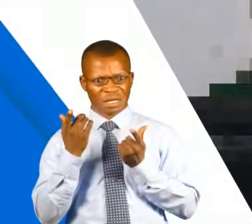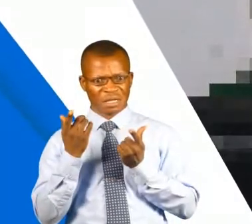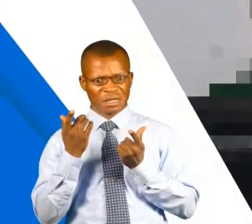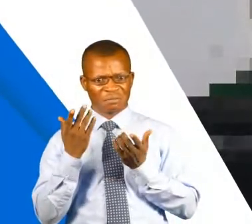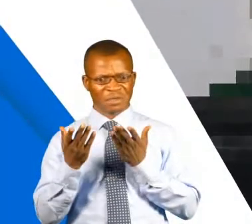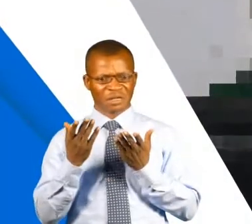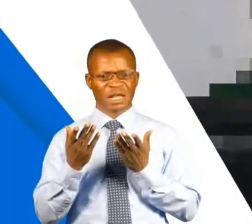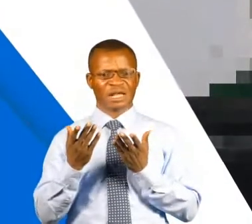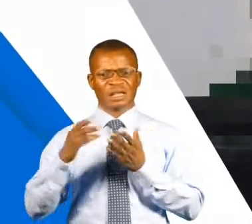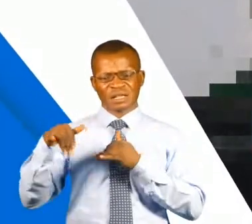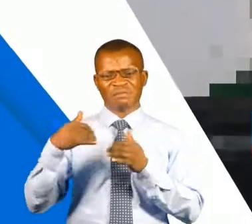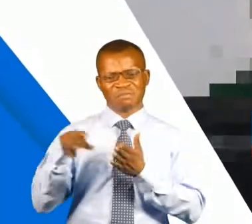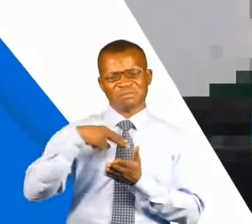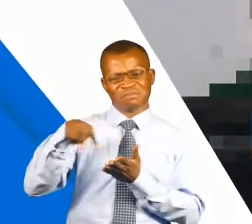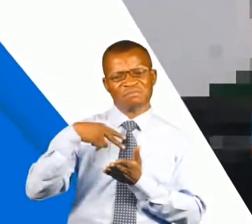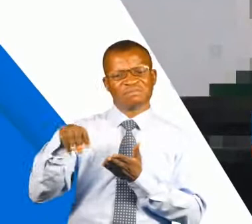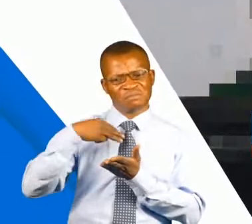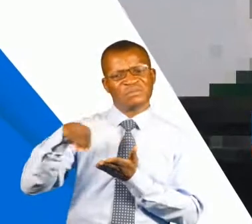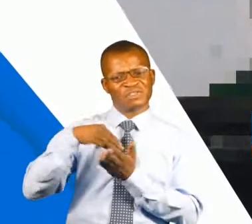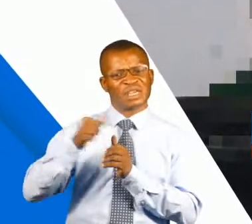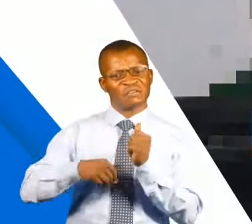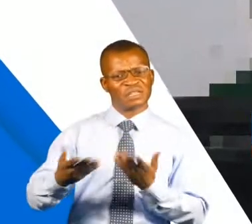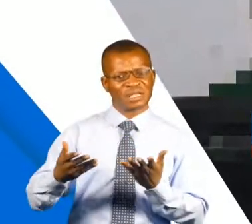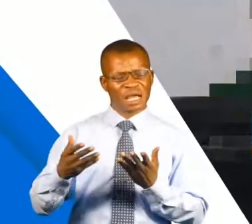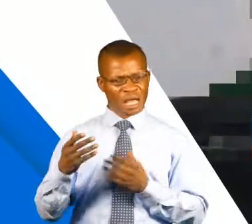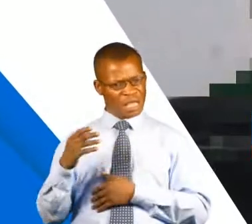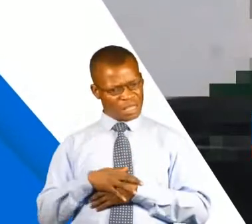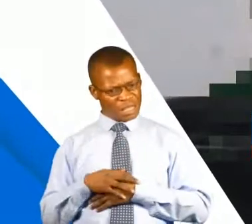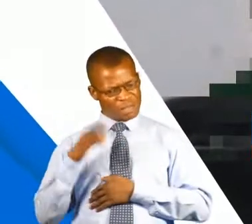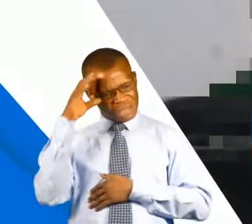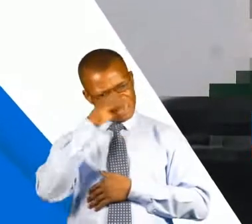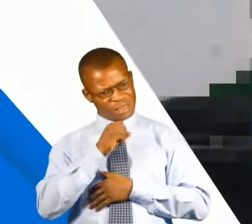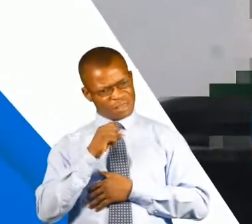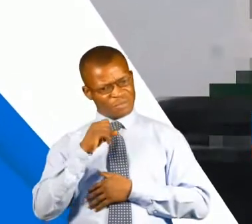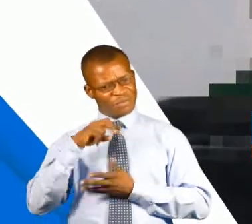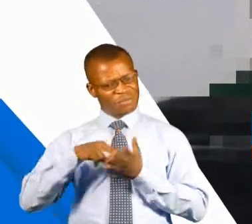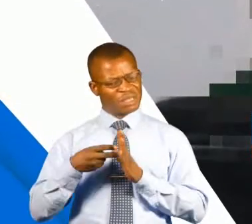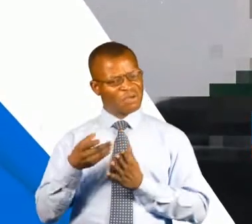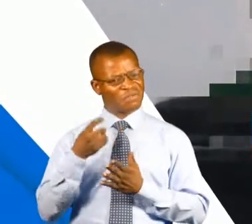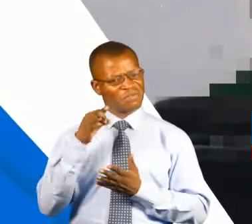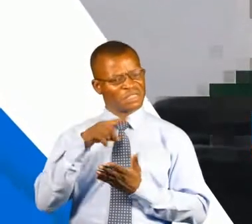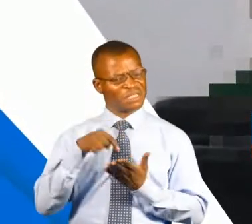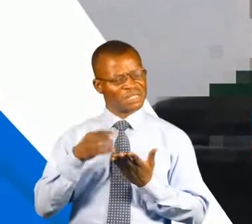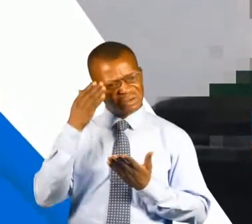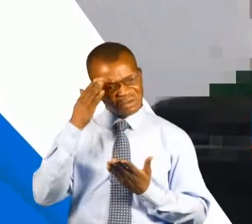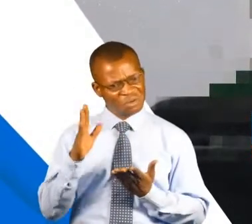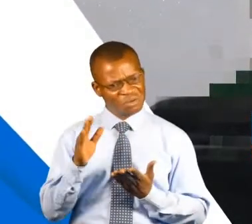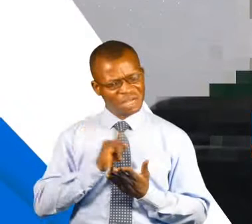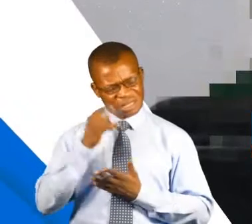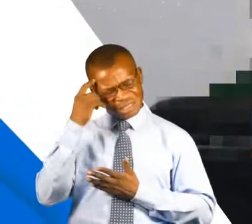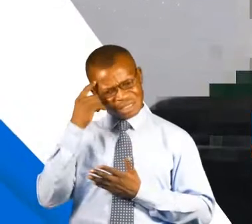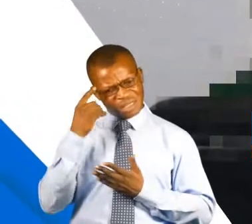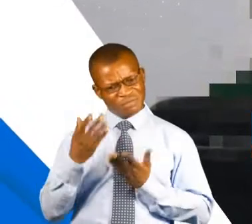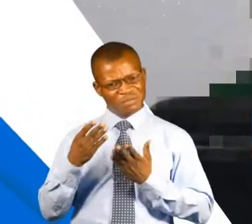so play music, everything. The thing is imagine me, what is the meaning of this? I think that